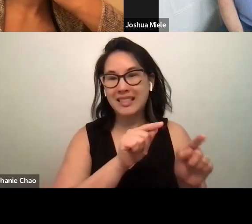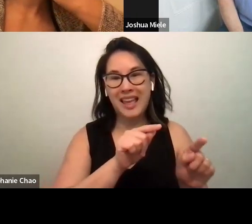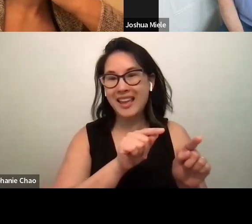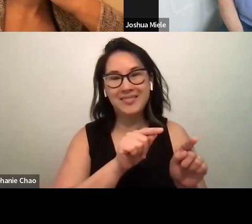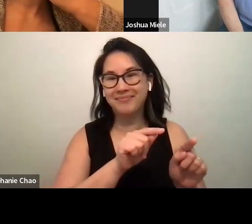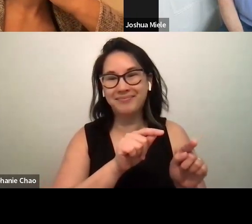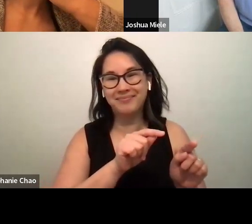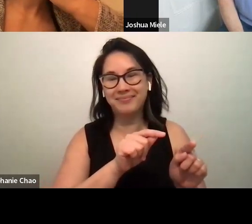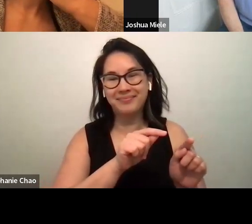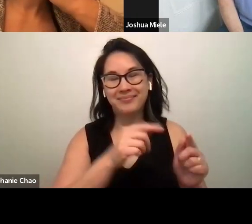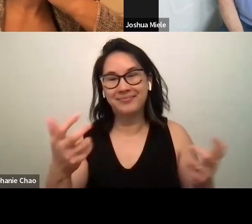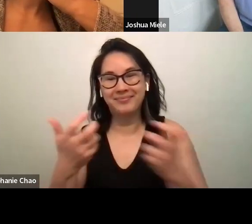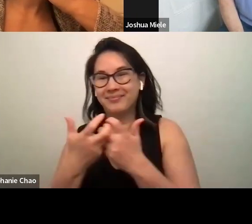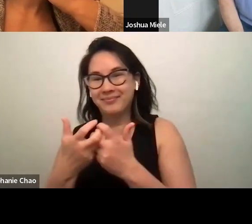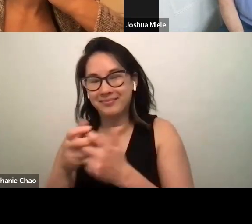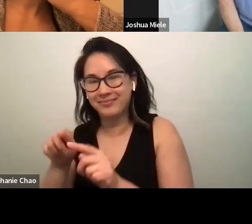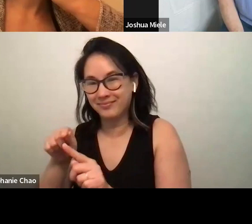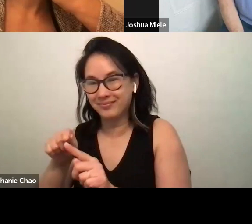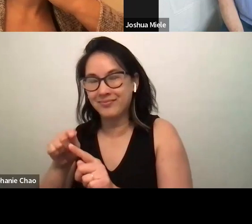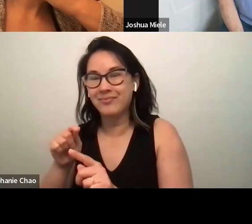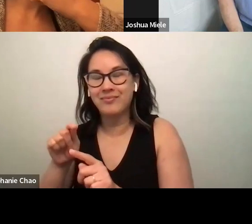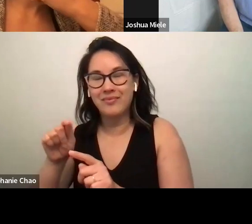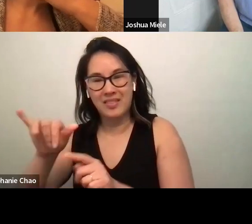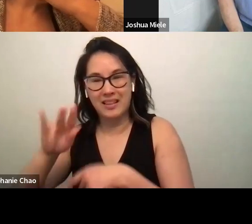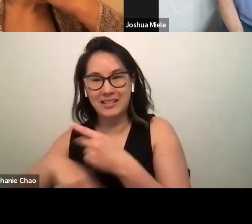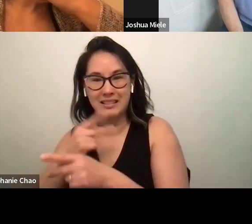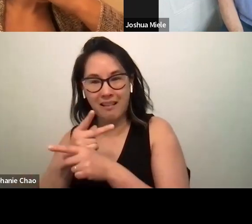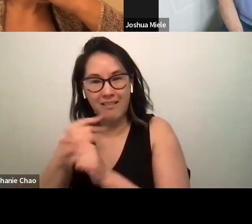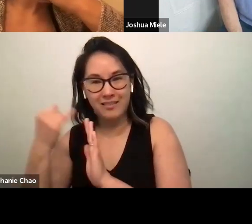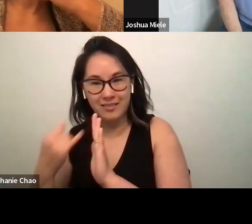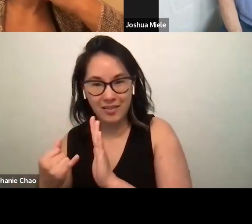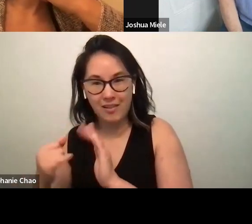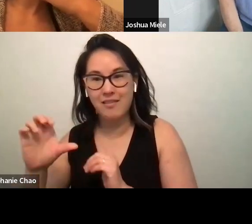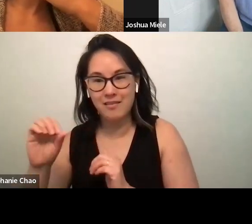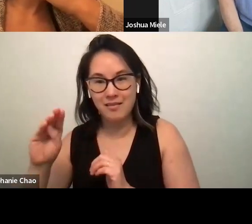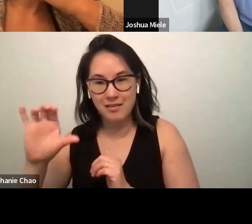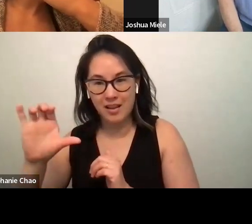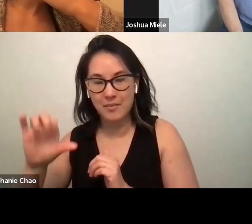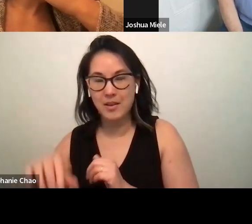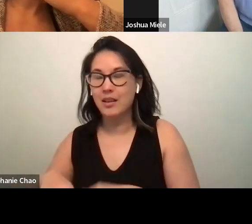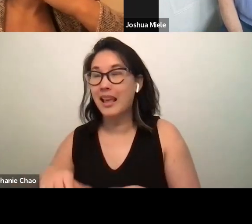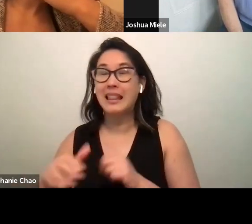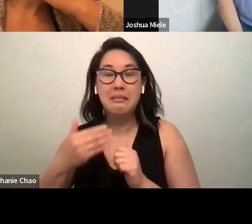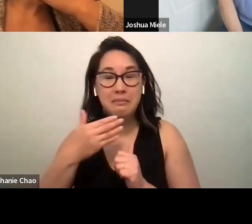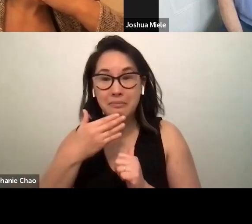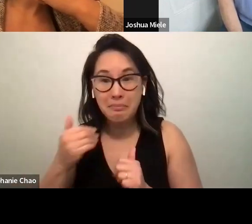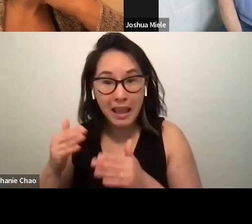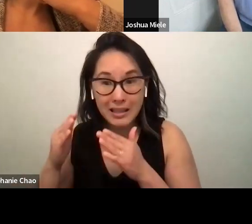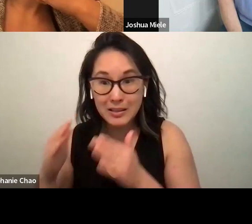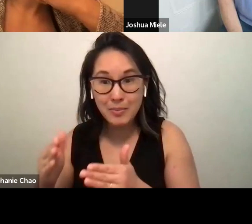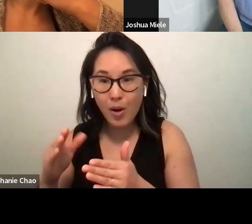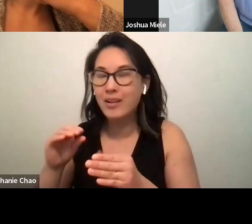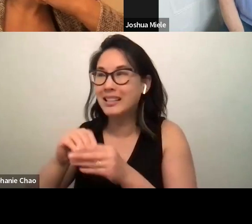justice to this kind of a medium where the most delicious parts are in the detail